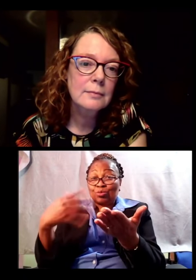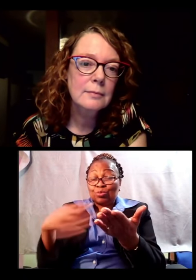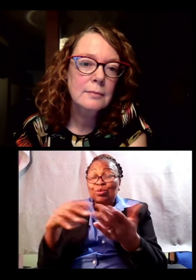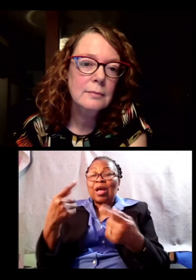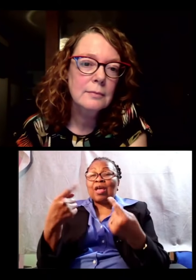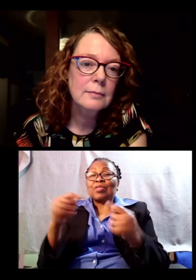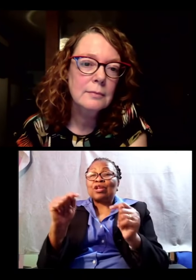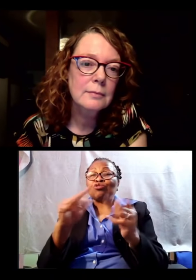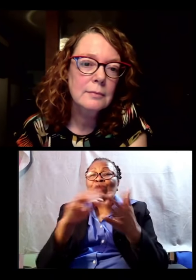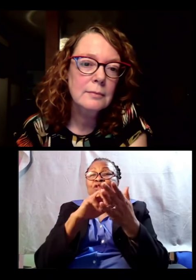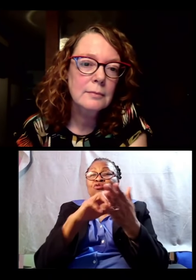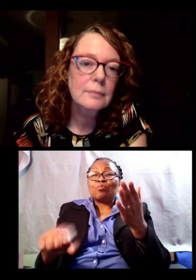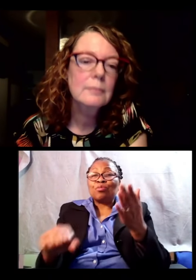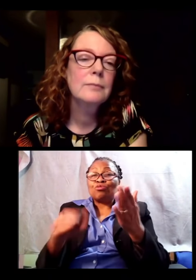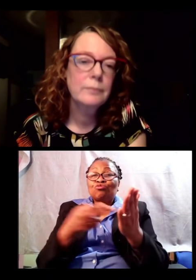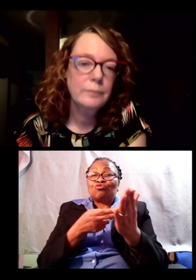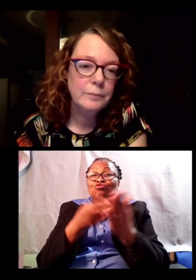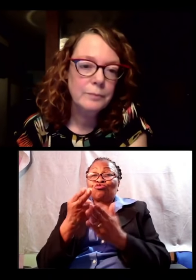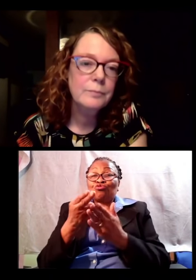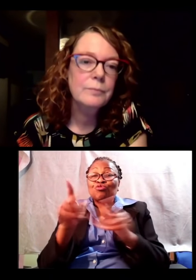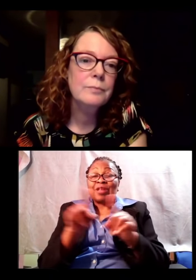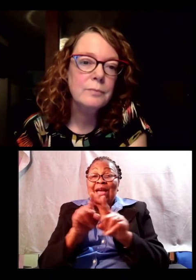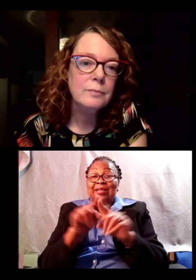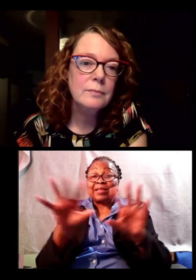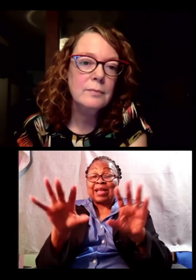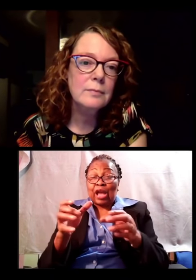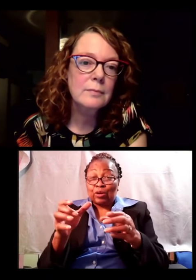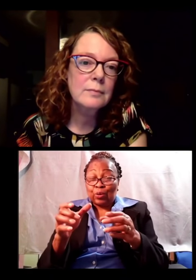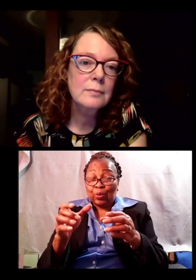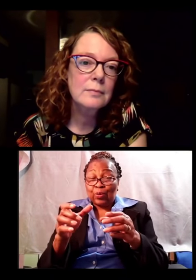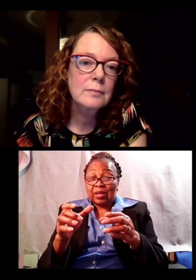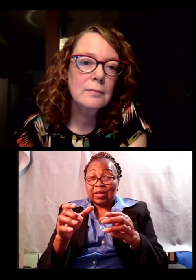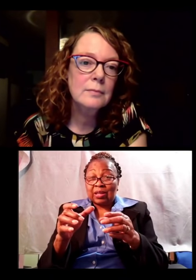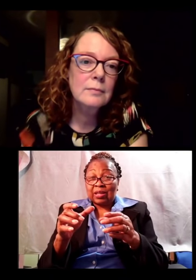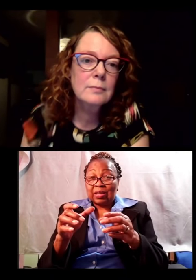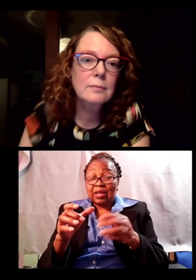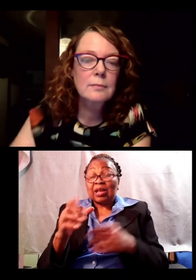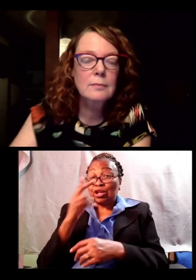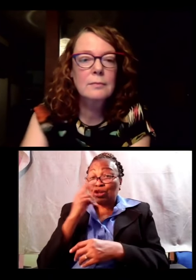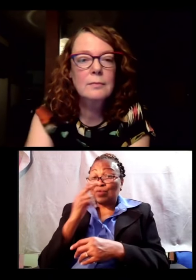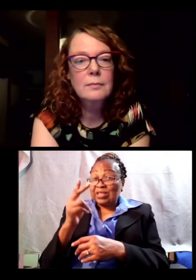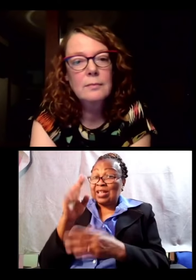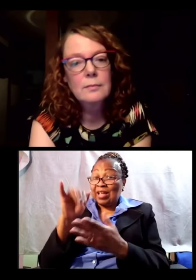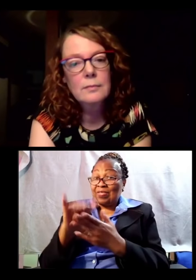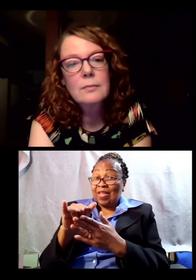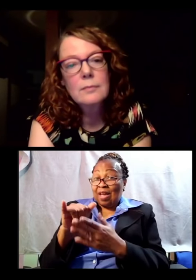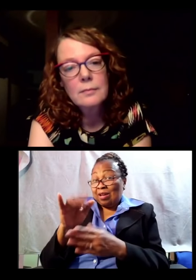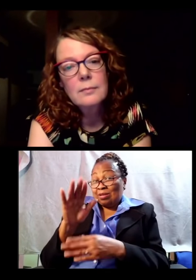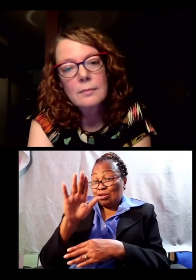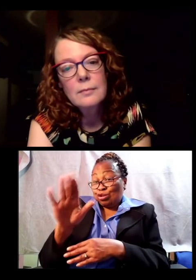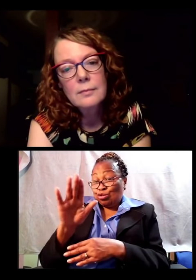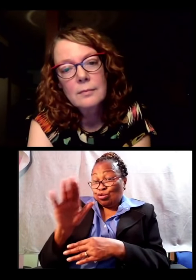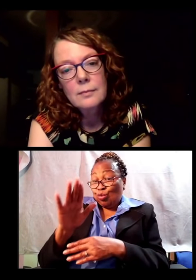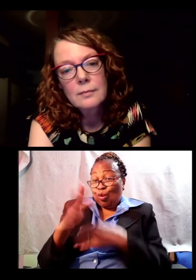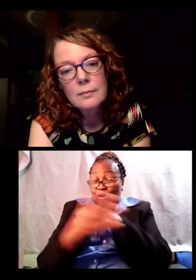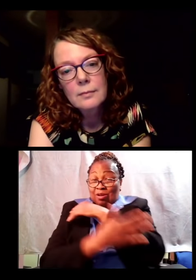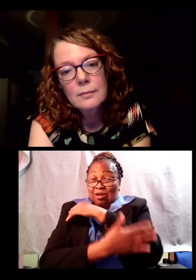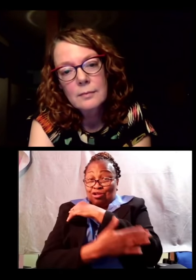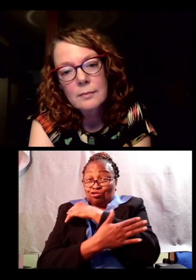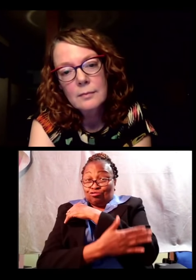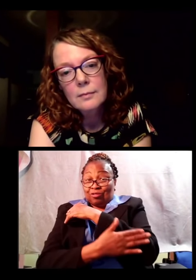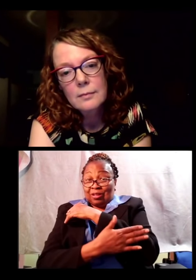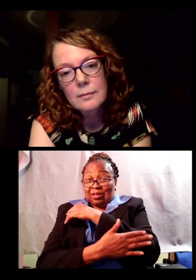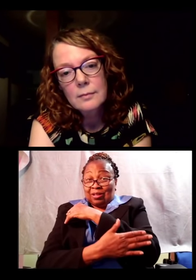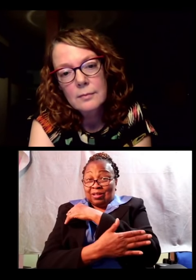remove truth as a category. And you have seen that in action in your own country,